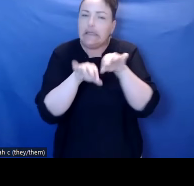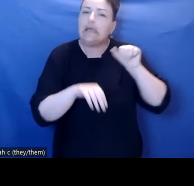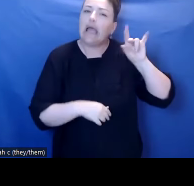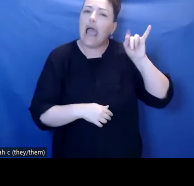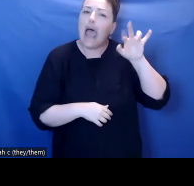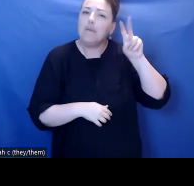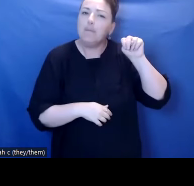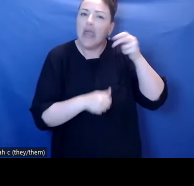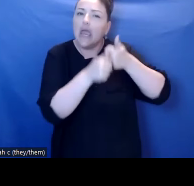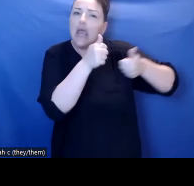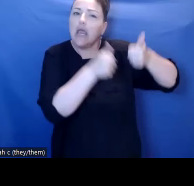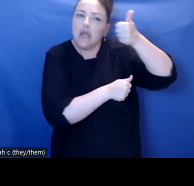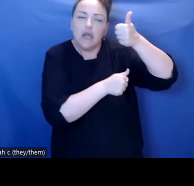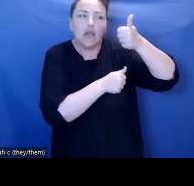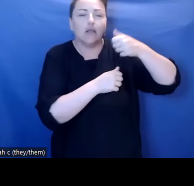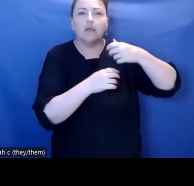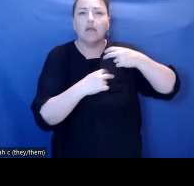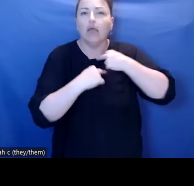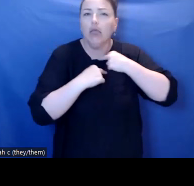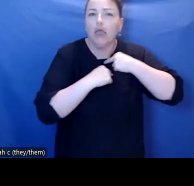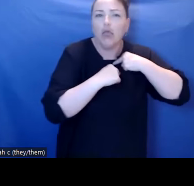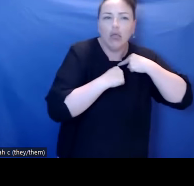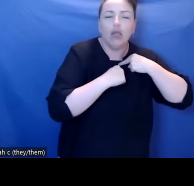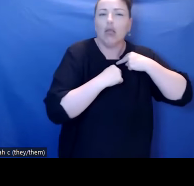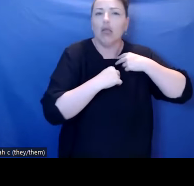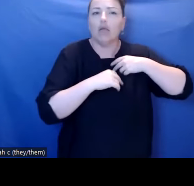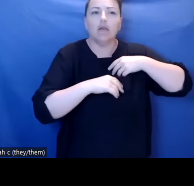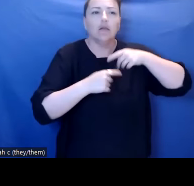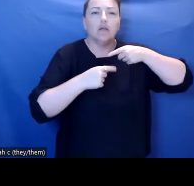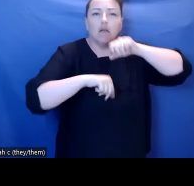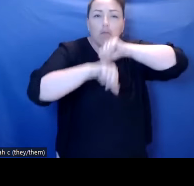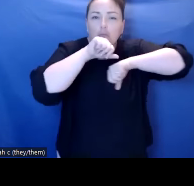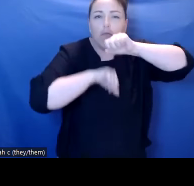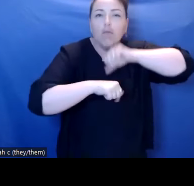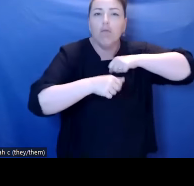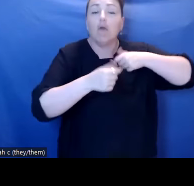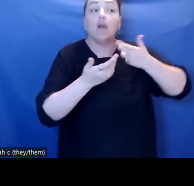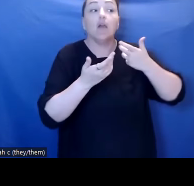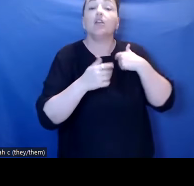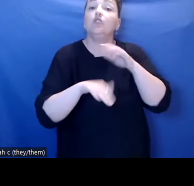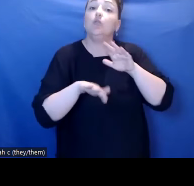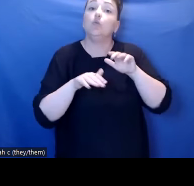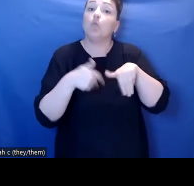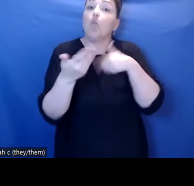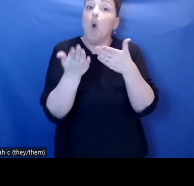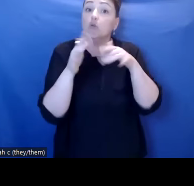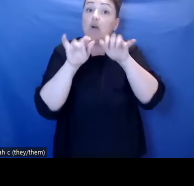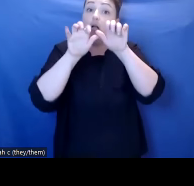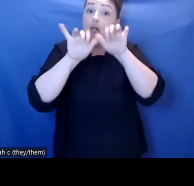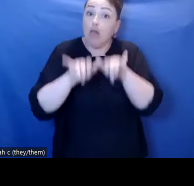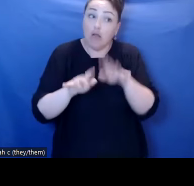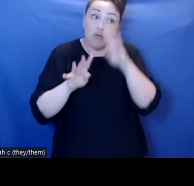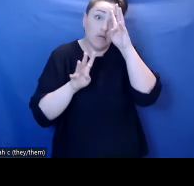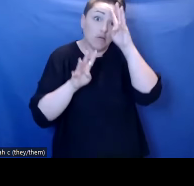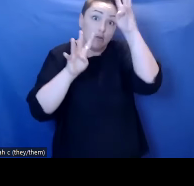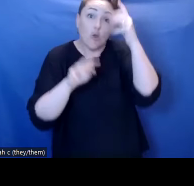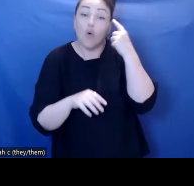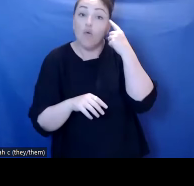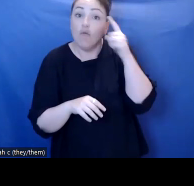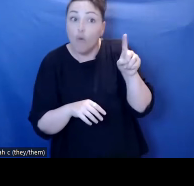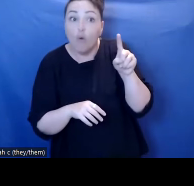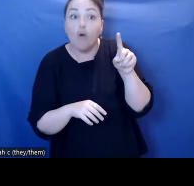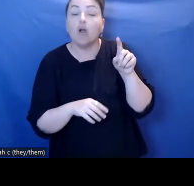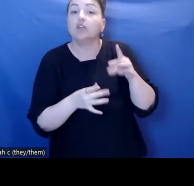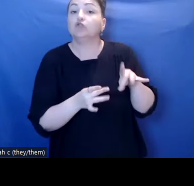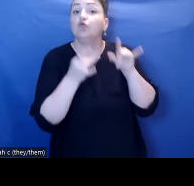confuse the process. You create a set of proposals to streamline your process, and this may include changes to how and where the fees are collected.